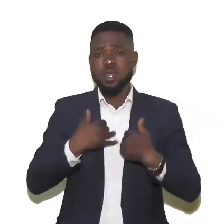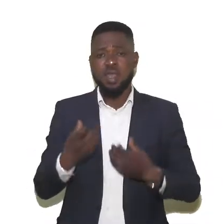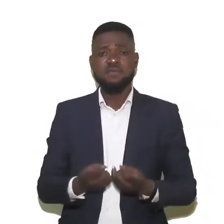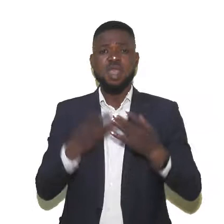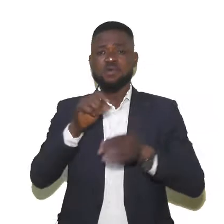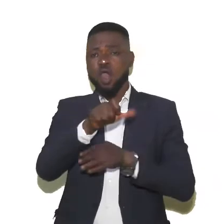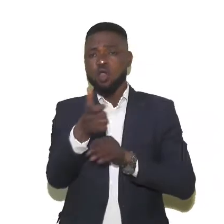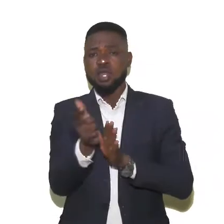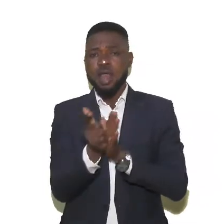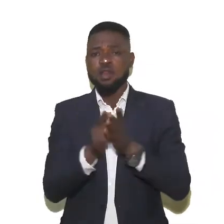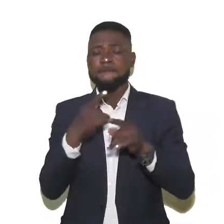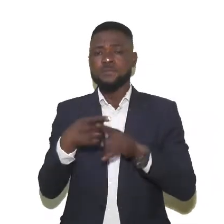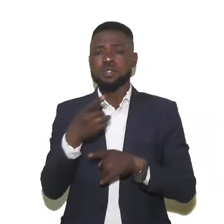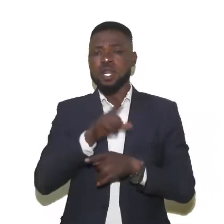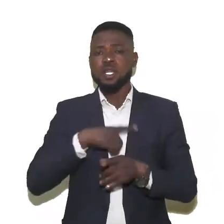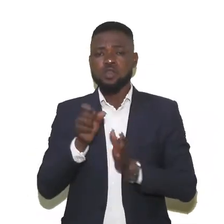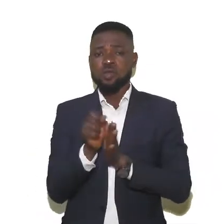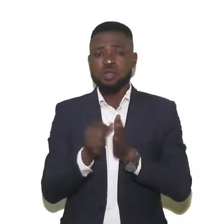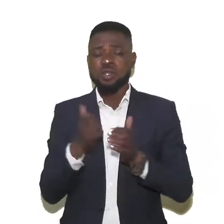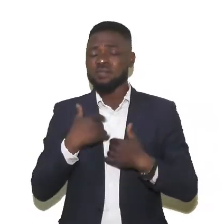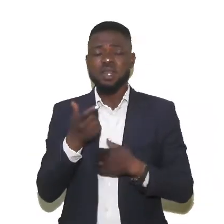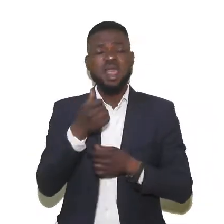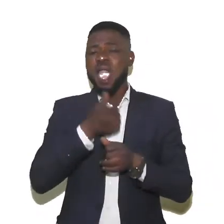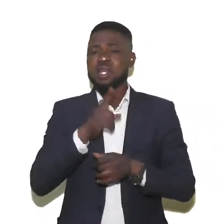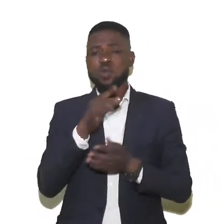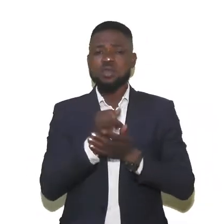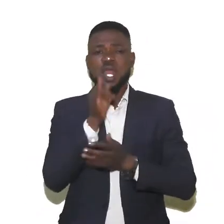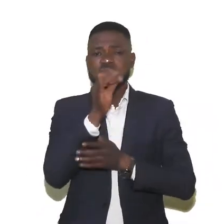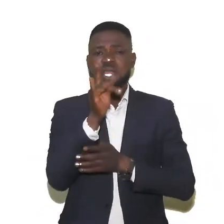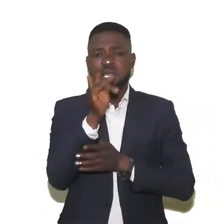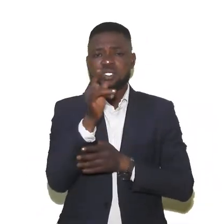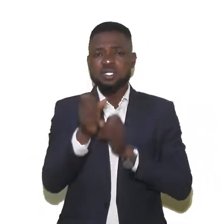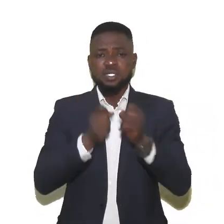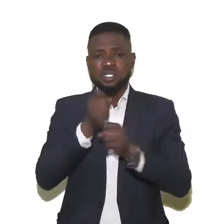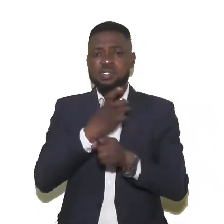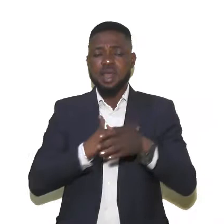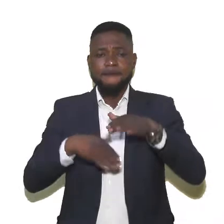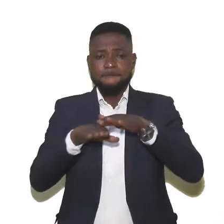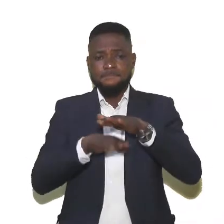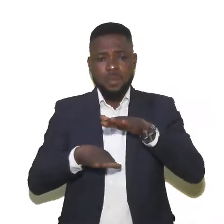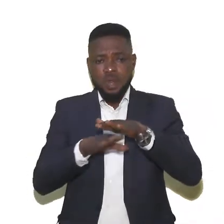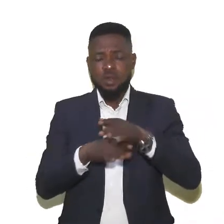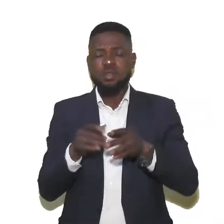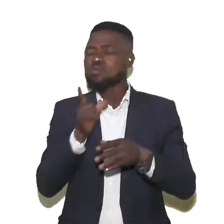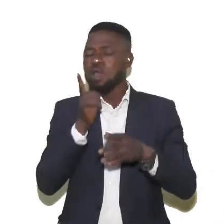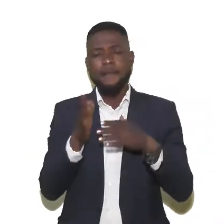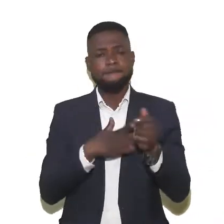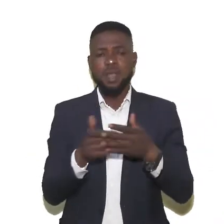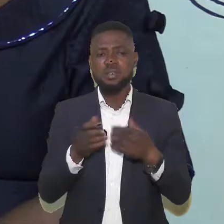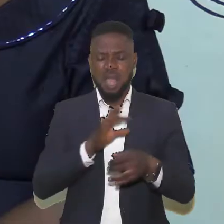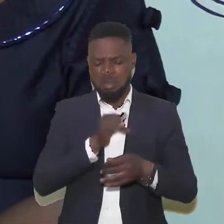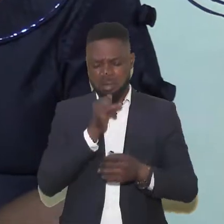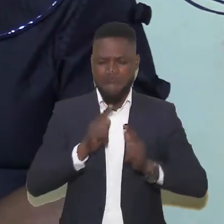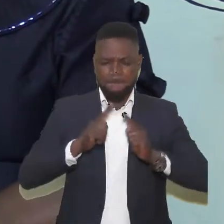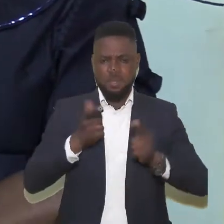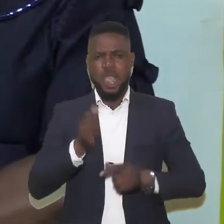laws, but Lagos State has stuck with the Child Rights Act. So anybody 18 years and below is a child. So irrespective of,